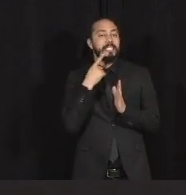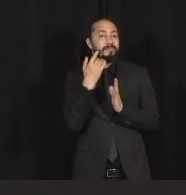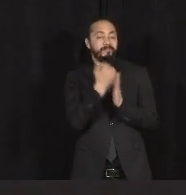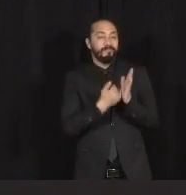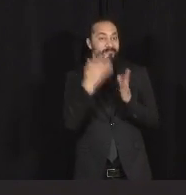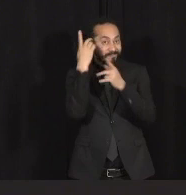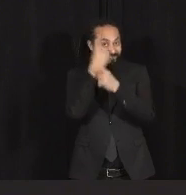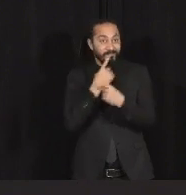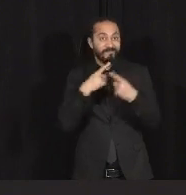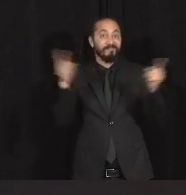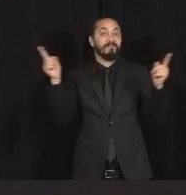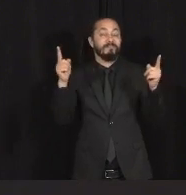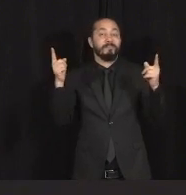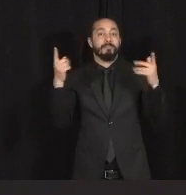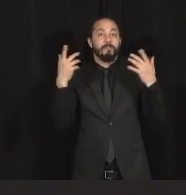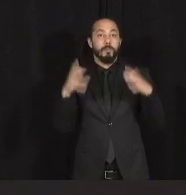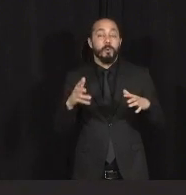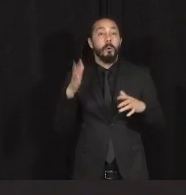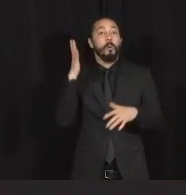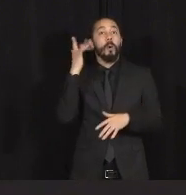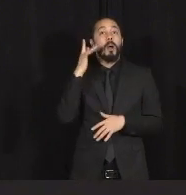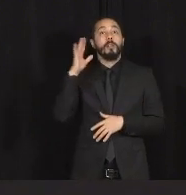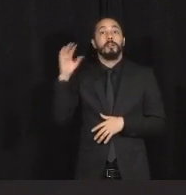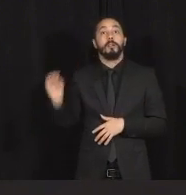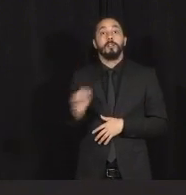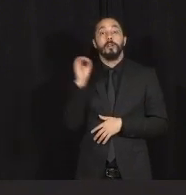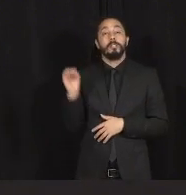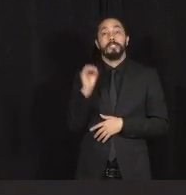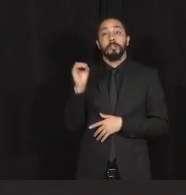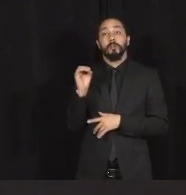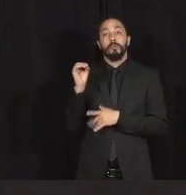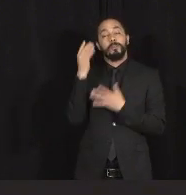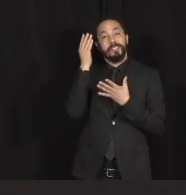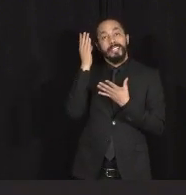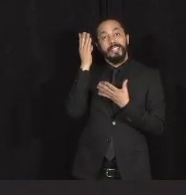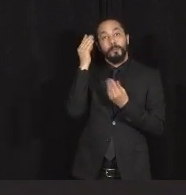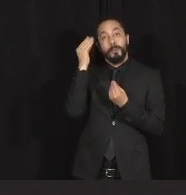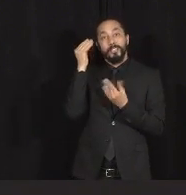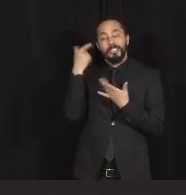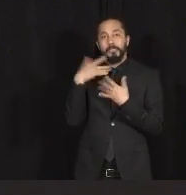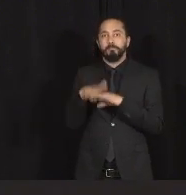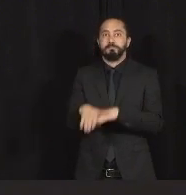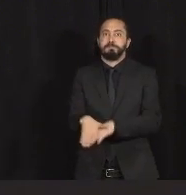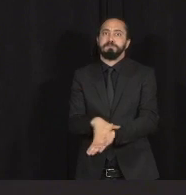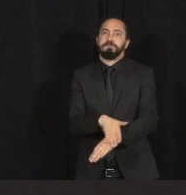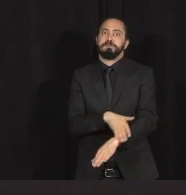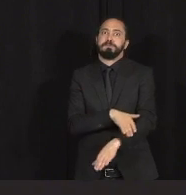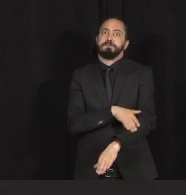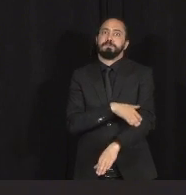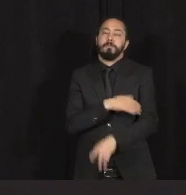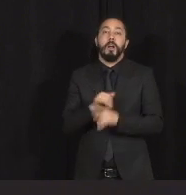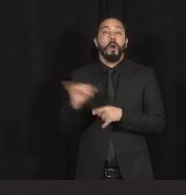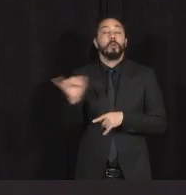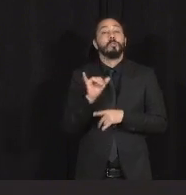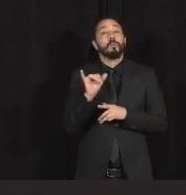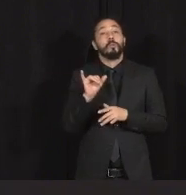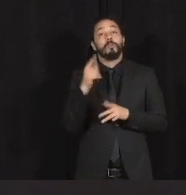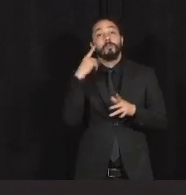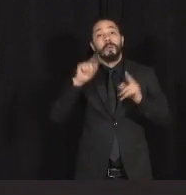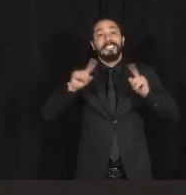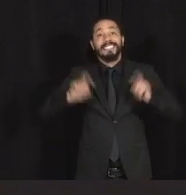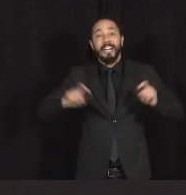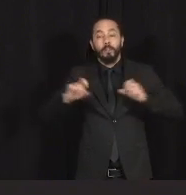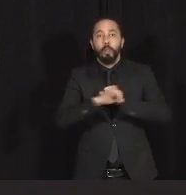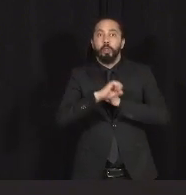from Ontario has been incredibly slow, and because of all the delays in the testing and the delays in getting test results